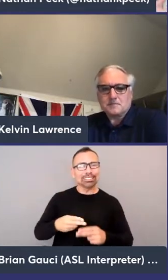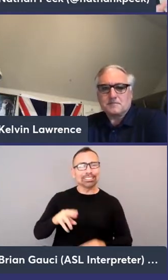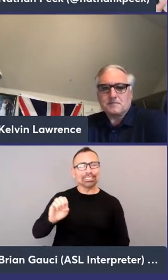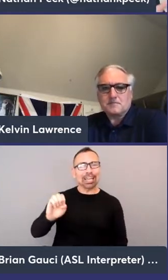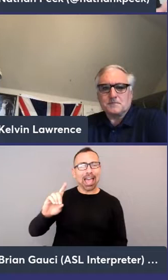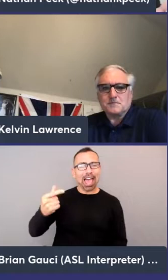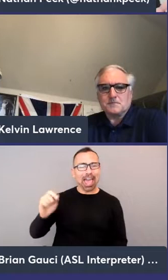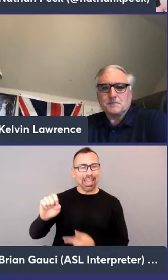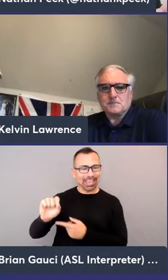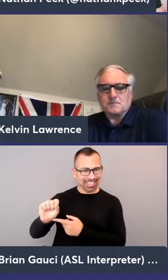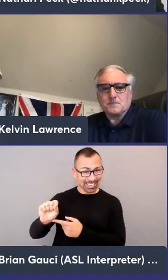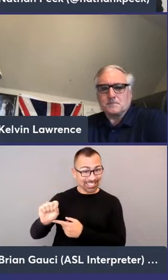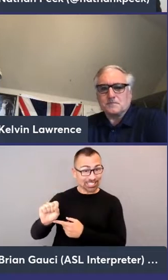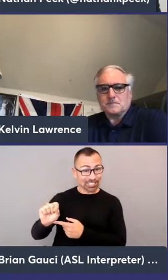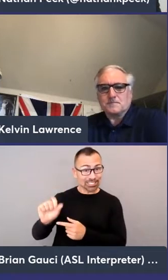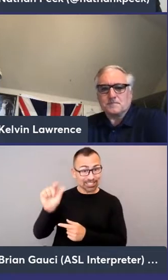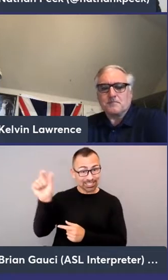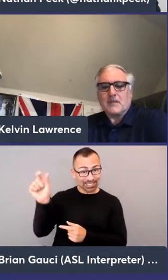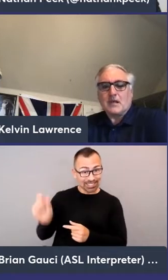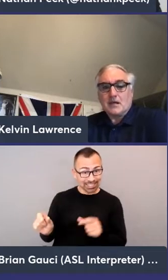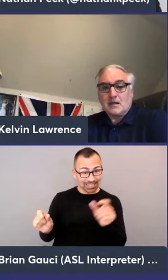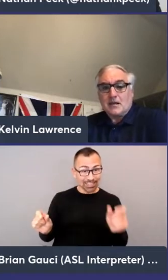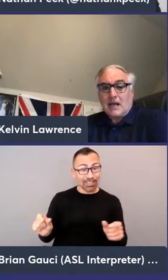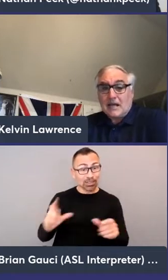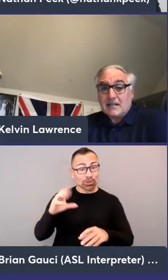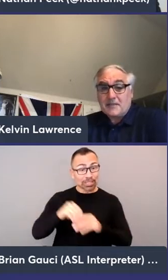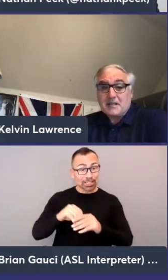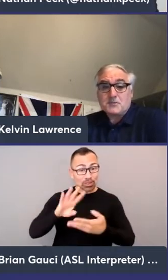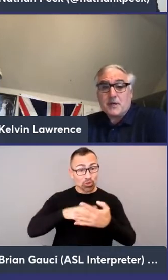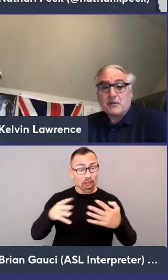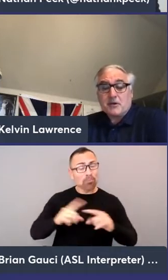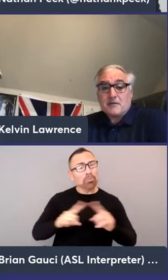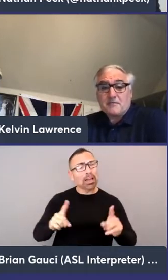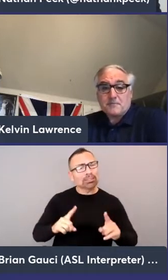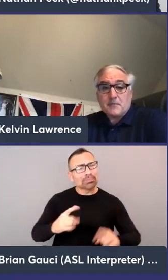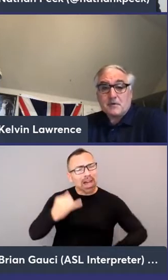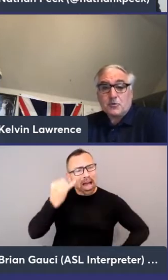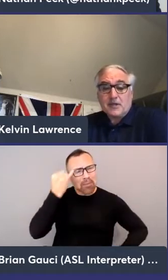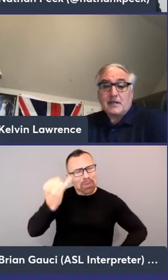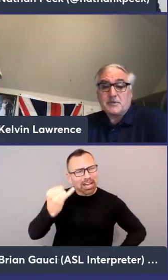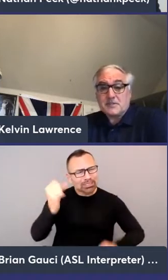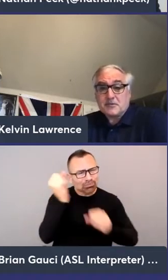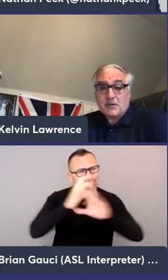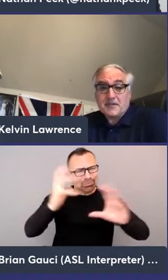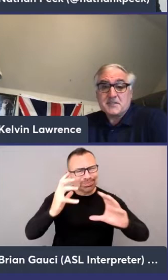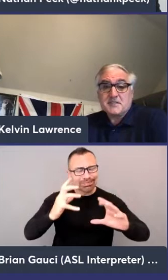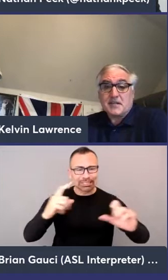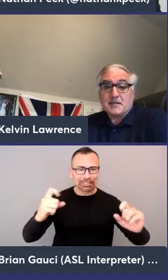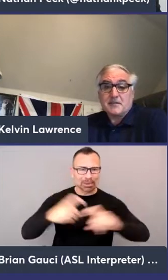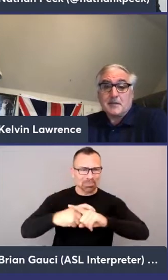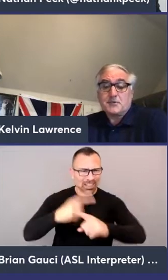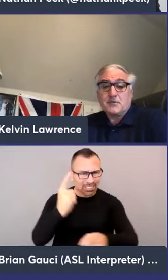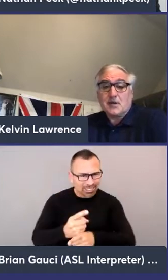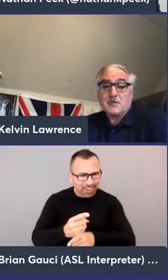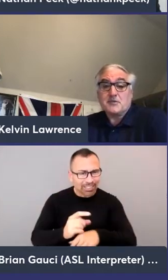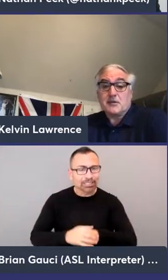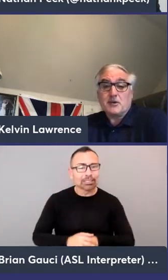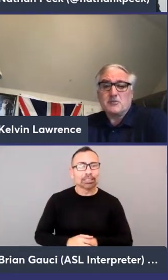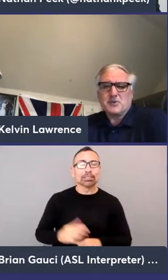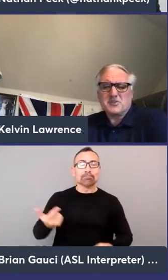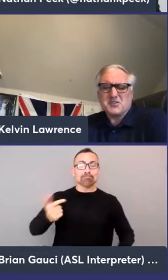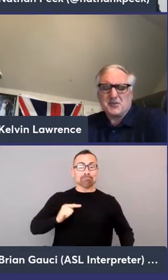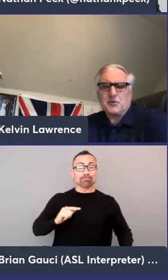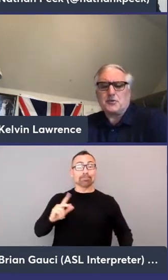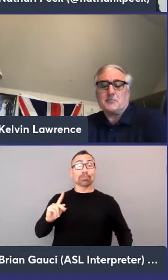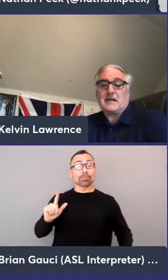probably pretty computationally complex, right? And I think that's where graph query languages and graph engines like Neptune come into their